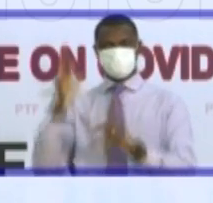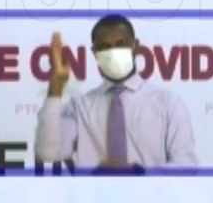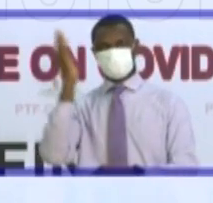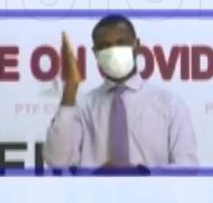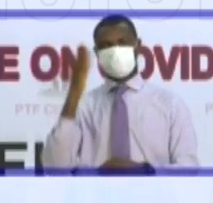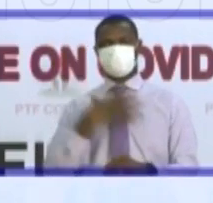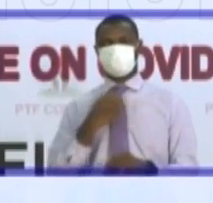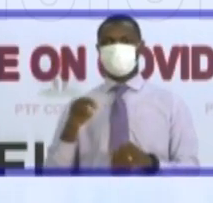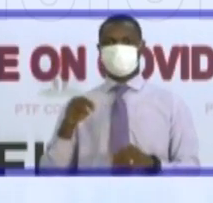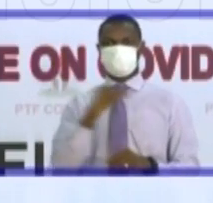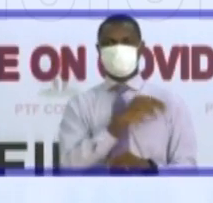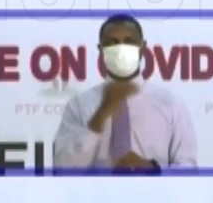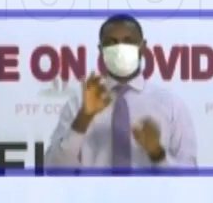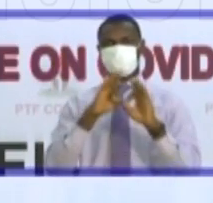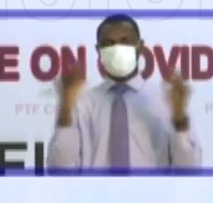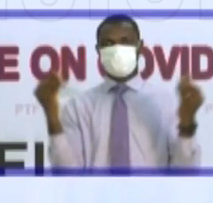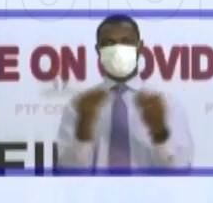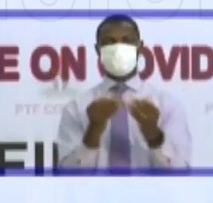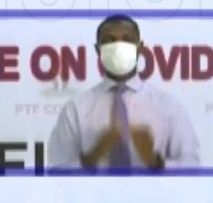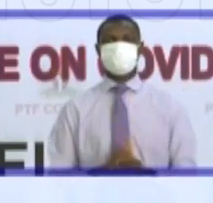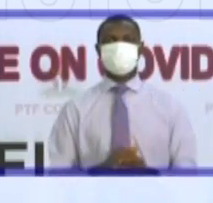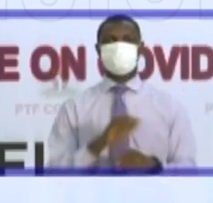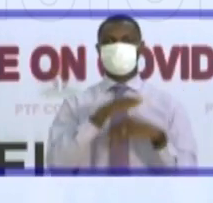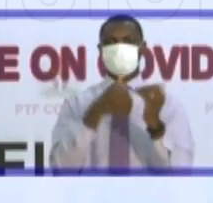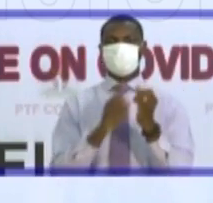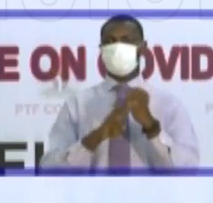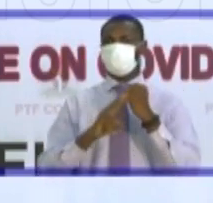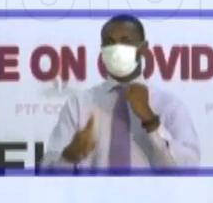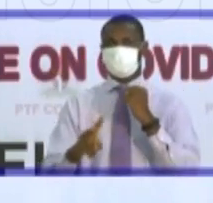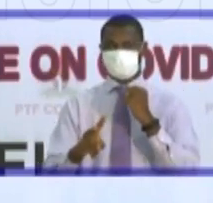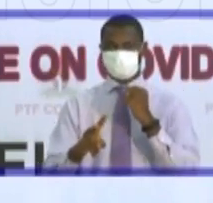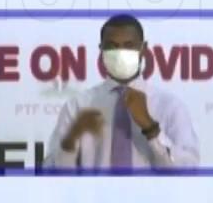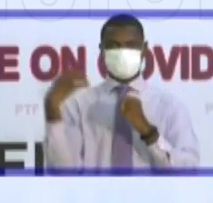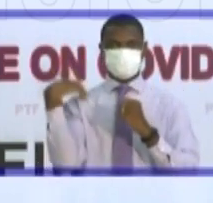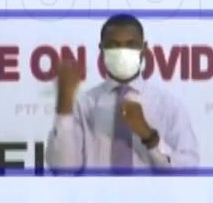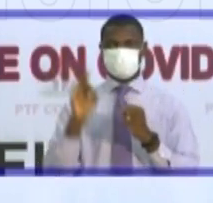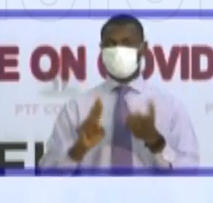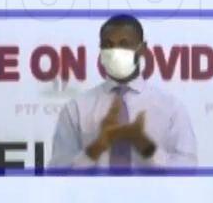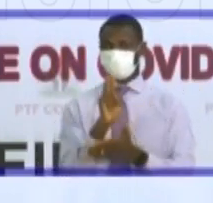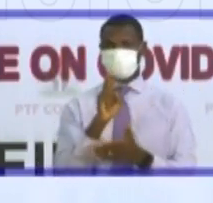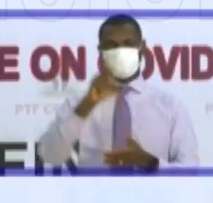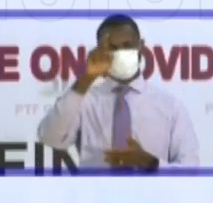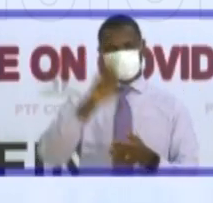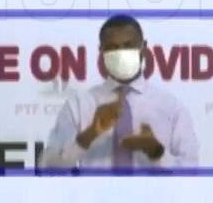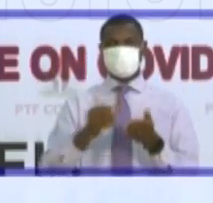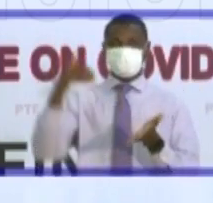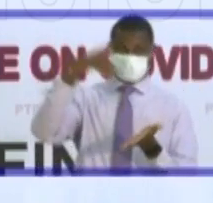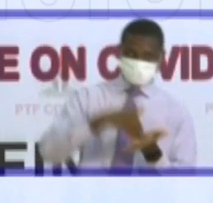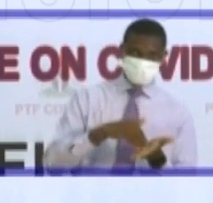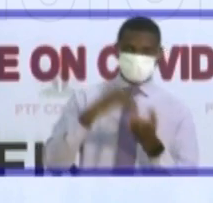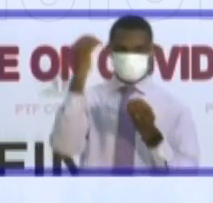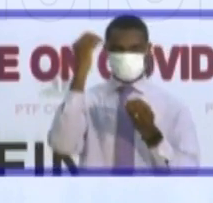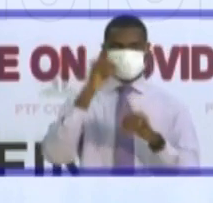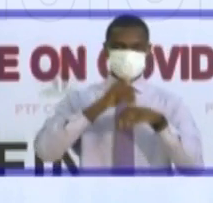families. However, all vice chancellors are to revalidate the BVN of the affected